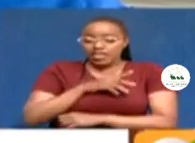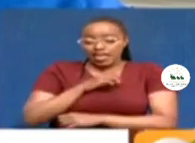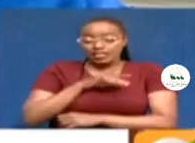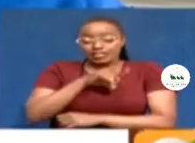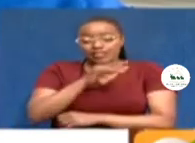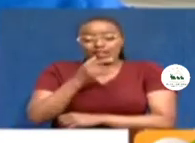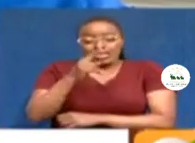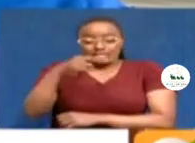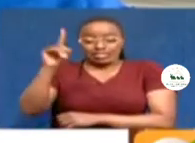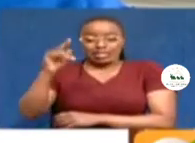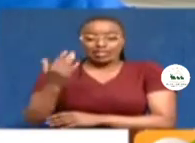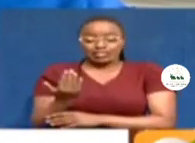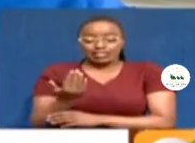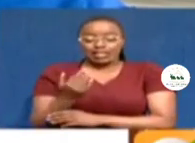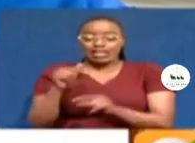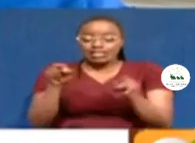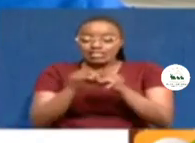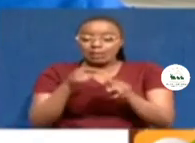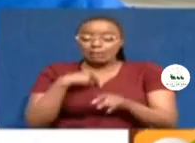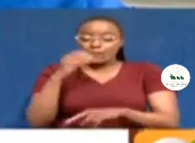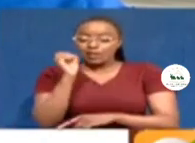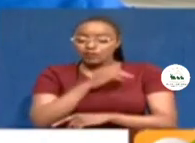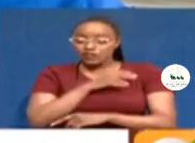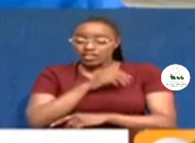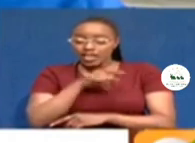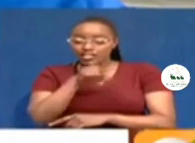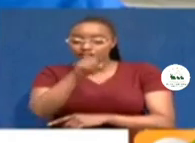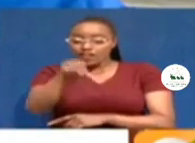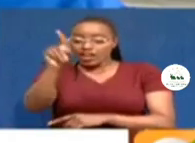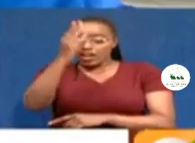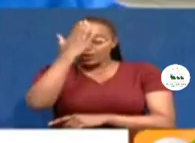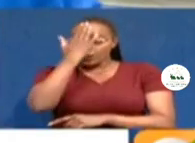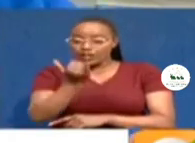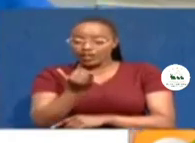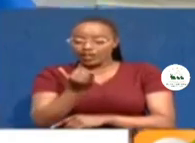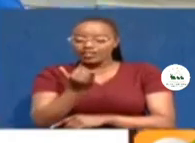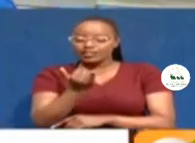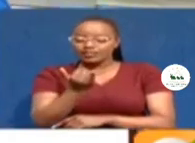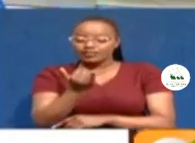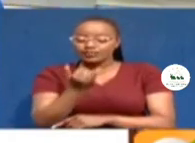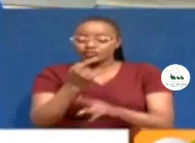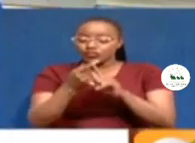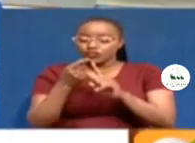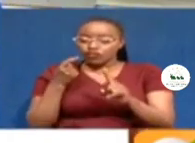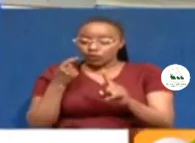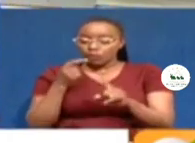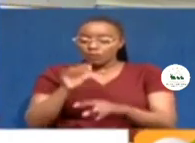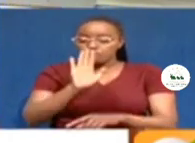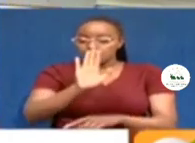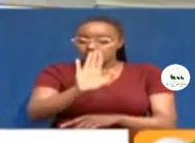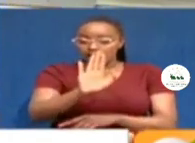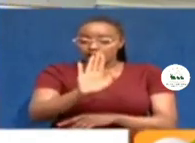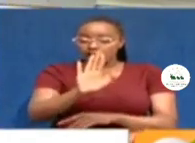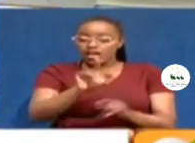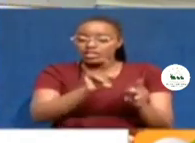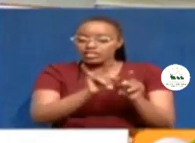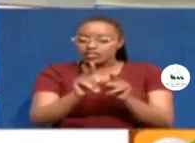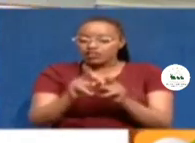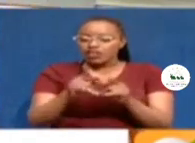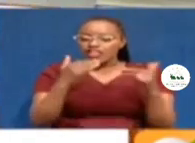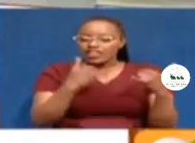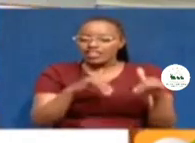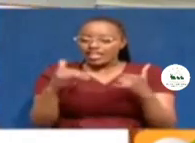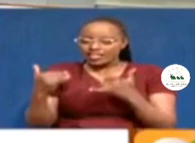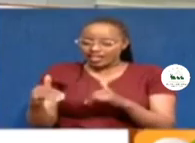right. I fear that he's right because from your idiom of the